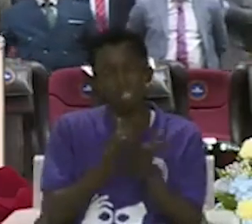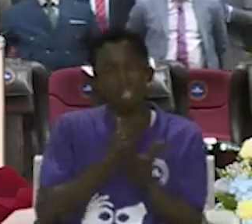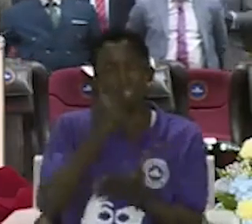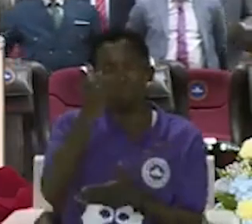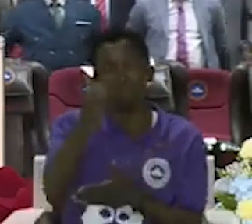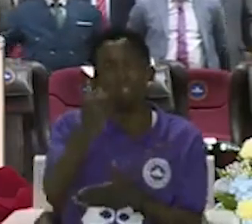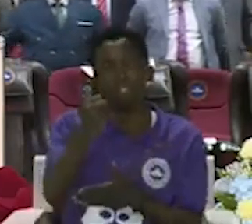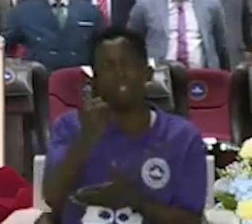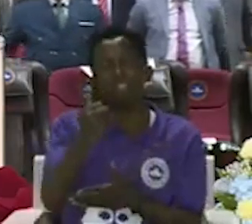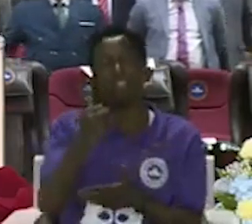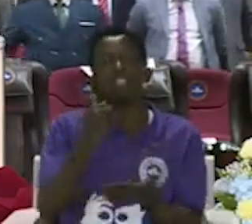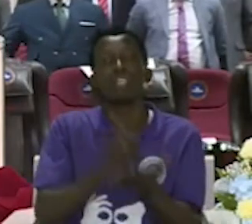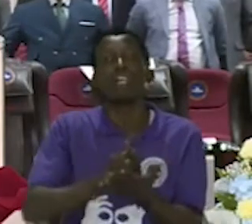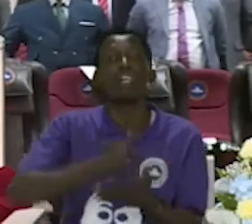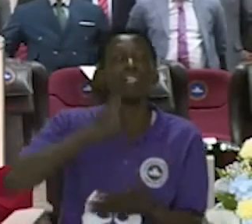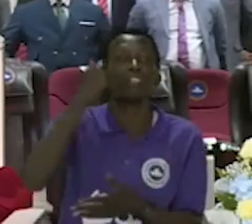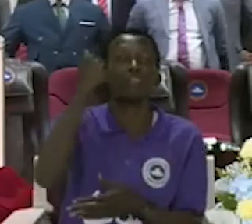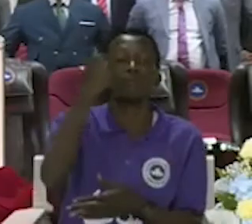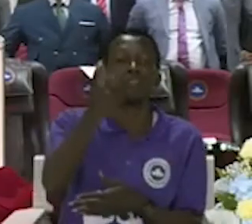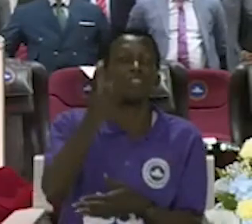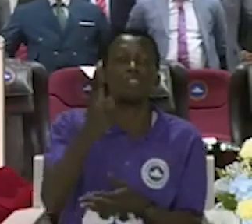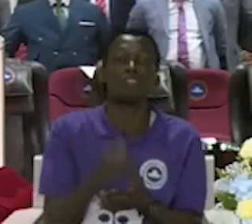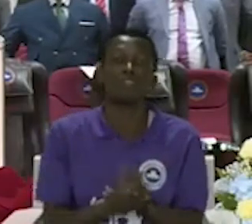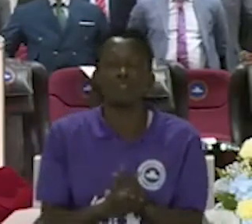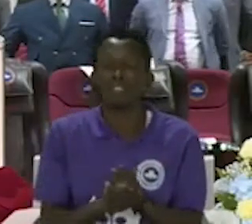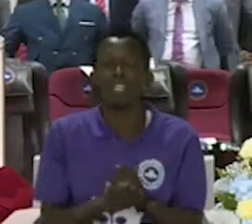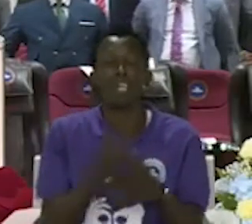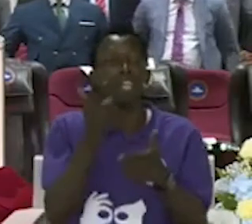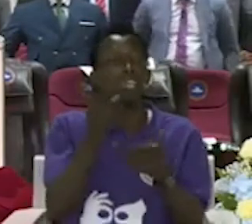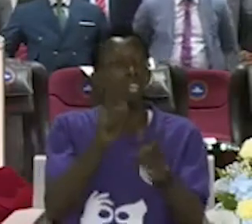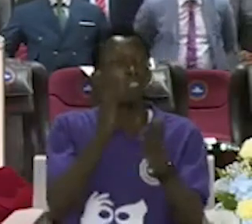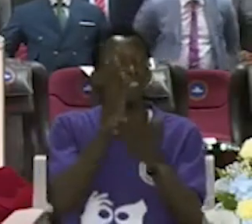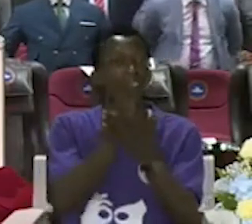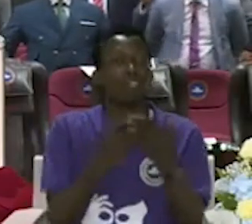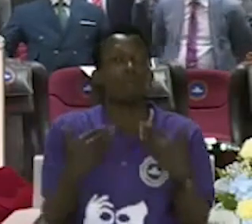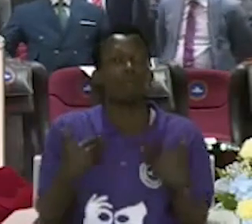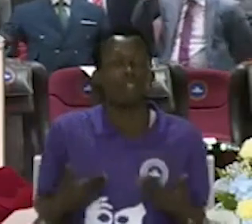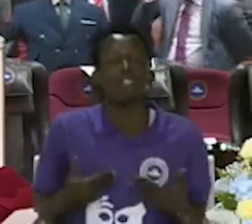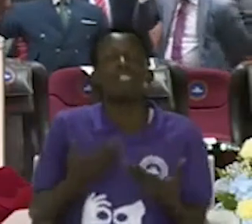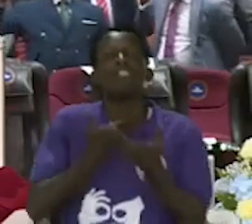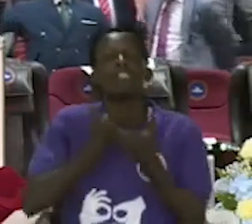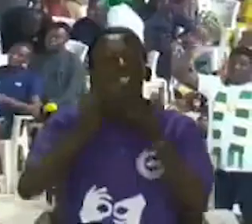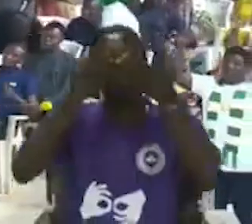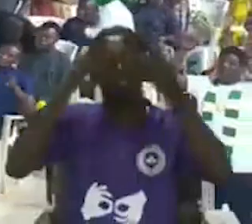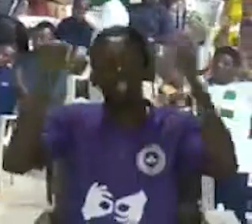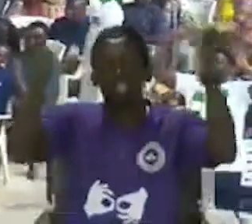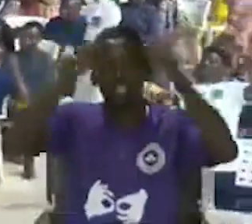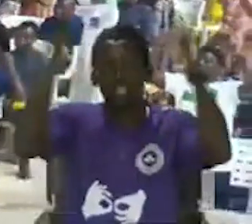Amen. Let somebody shout hallelujah.